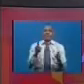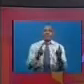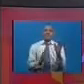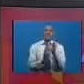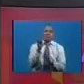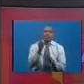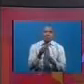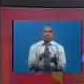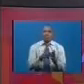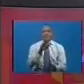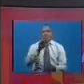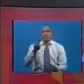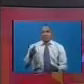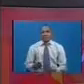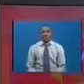and Development, CDD.